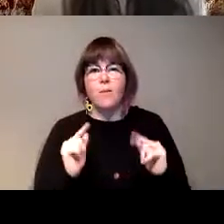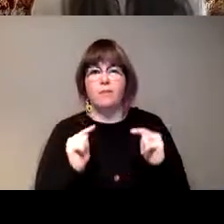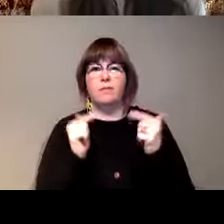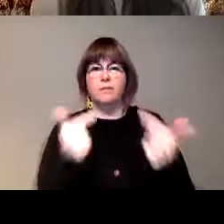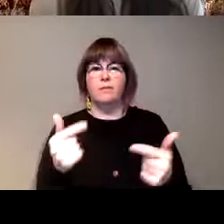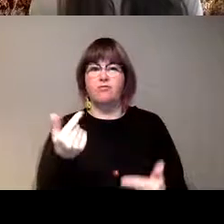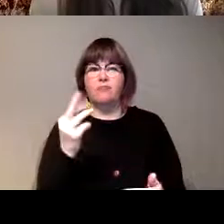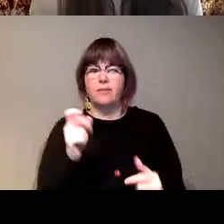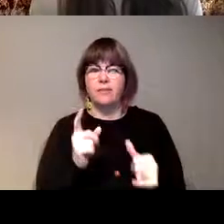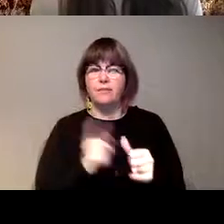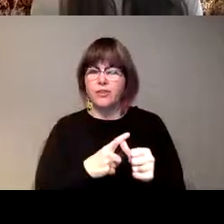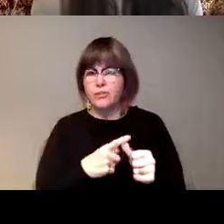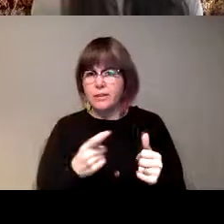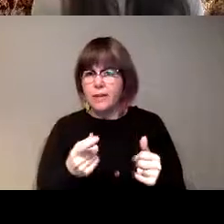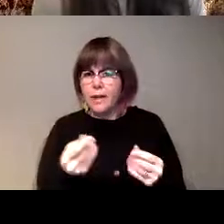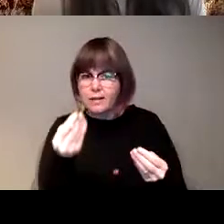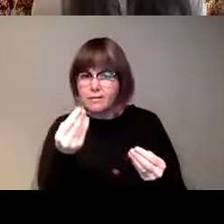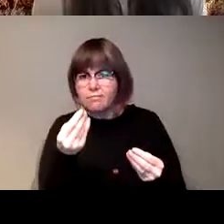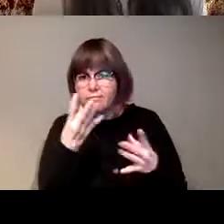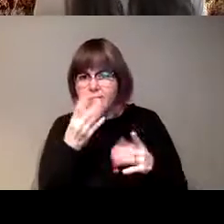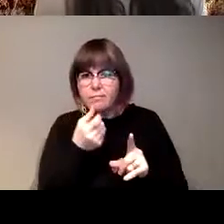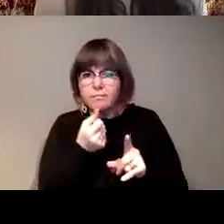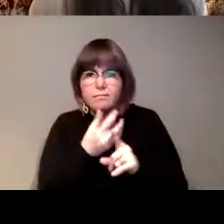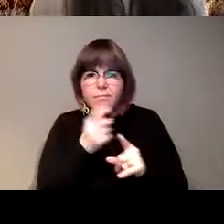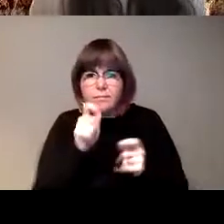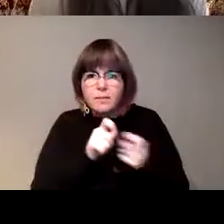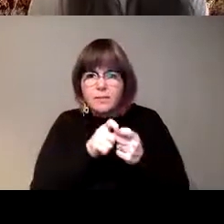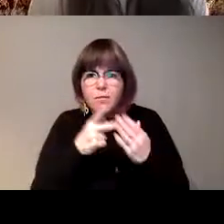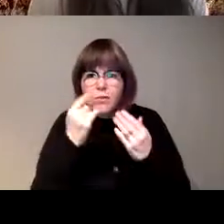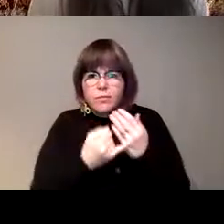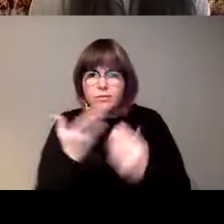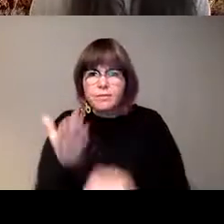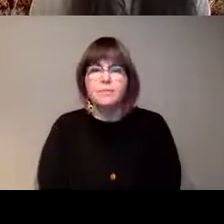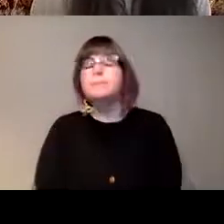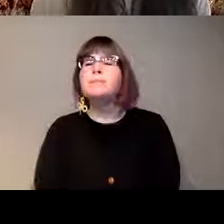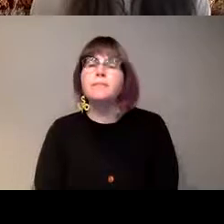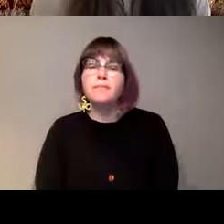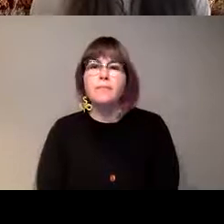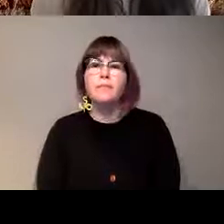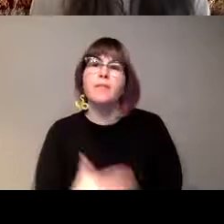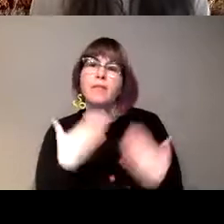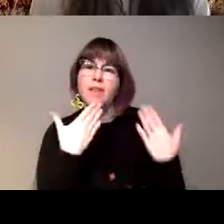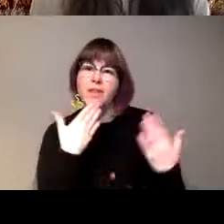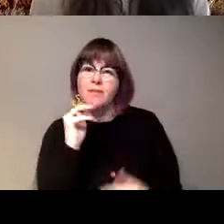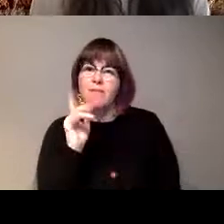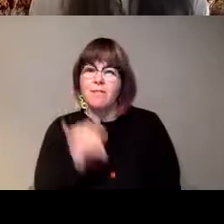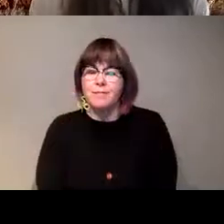Grace first, so she can tell you a little bit more about her specific project. Thank you, Molly.